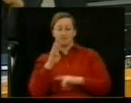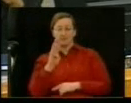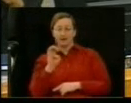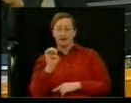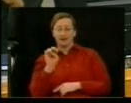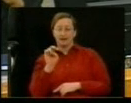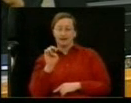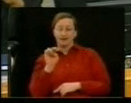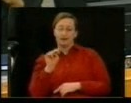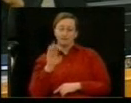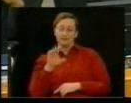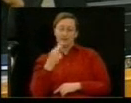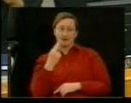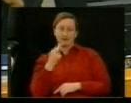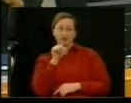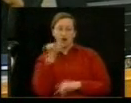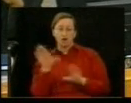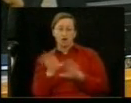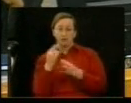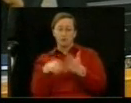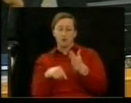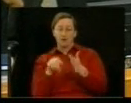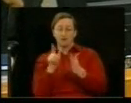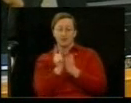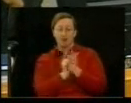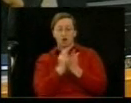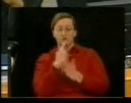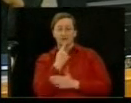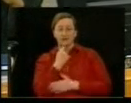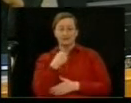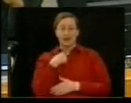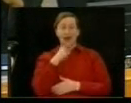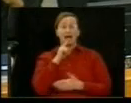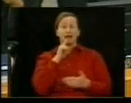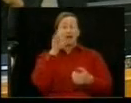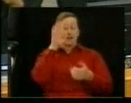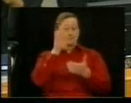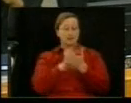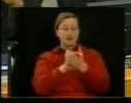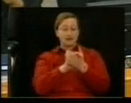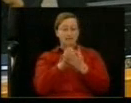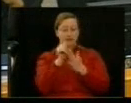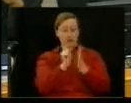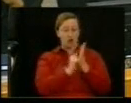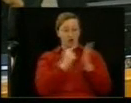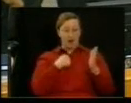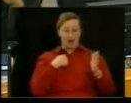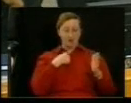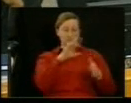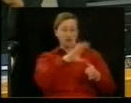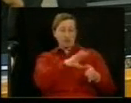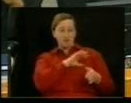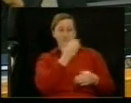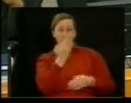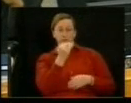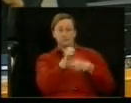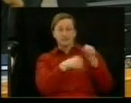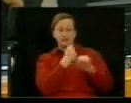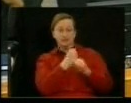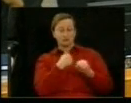law says. I believe in law. I was a policeman for 14 years. I respect the justice's